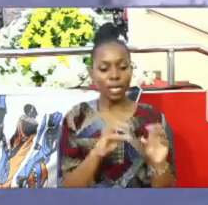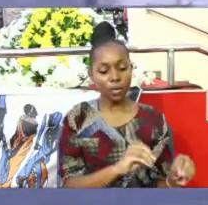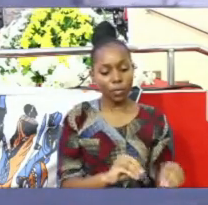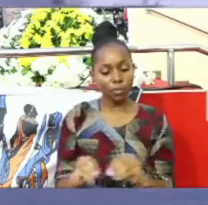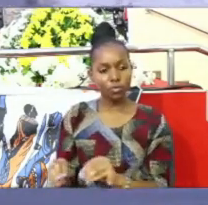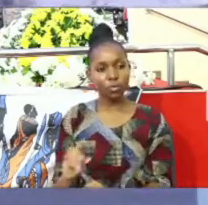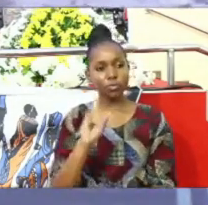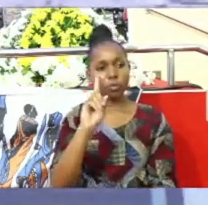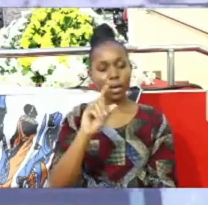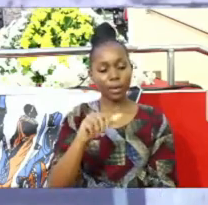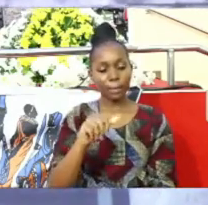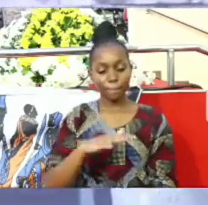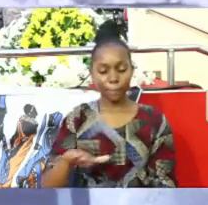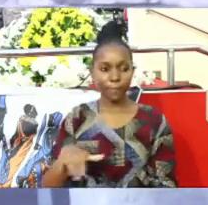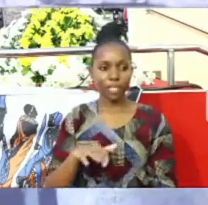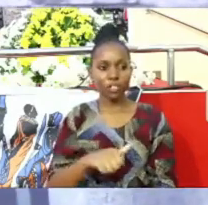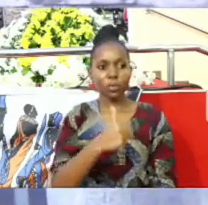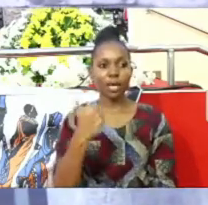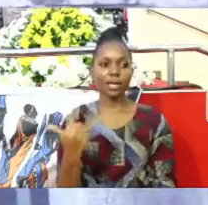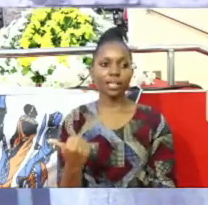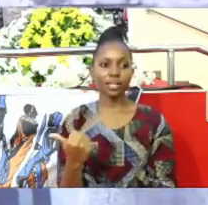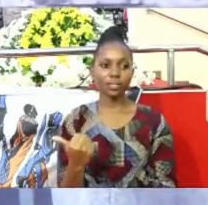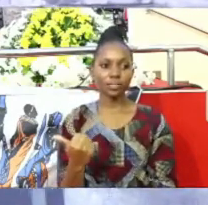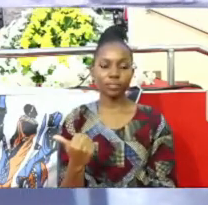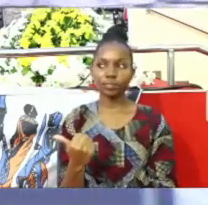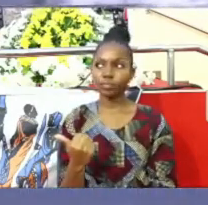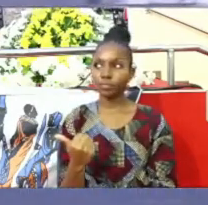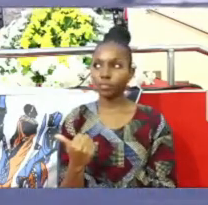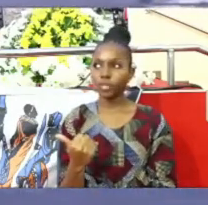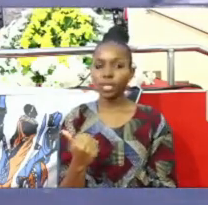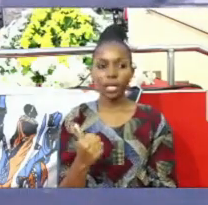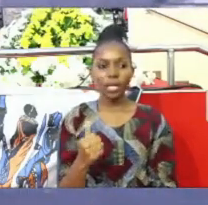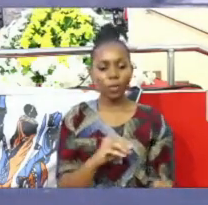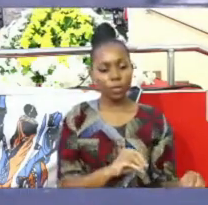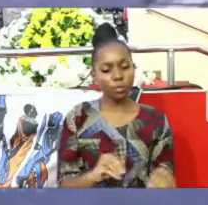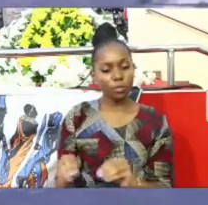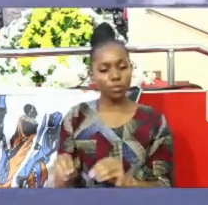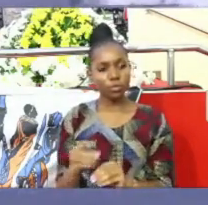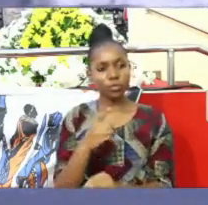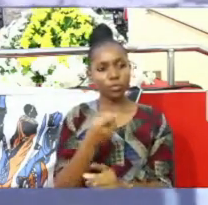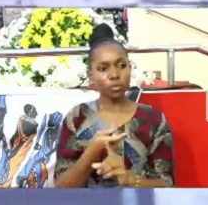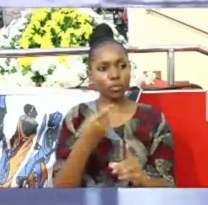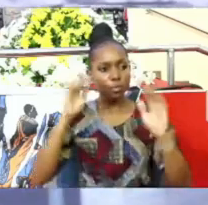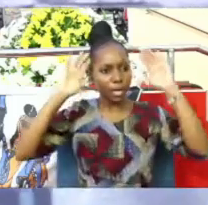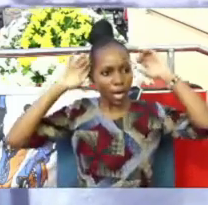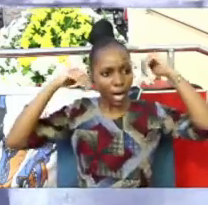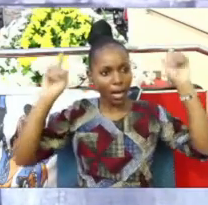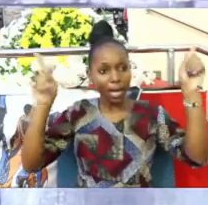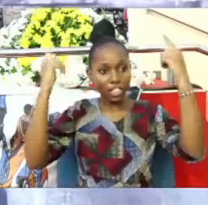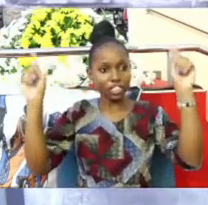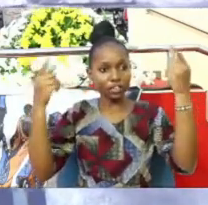nyuma, and make you the queen, na kuletea kuwa binti. He will pull you from being a shepherd, atakutoa kutoka kwa mchungaji, and make you the king, na